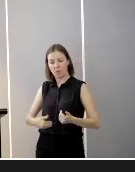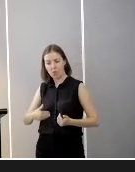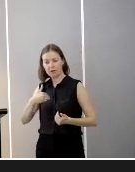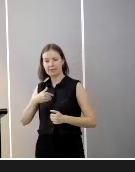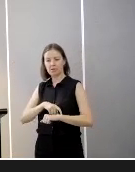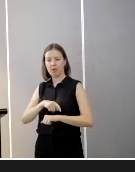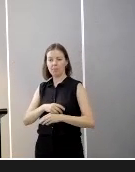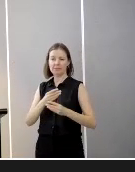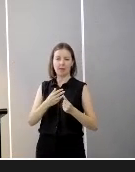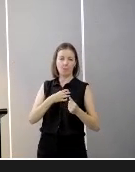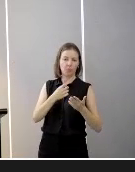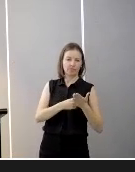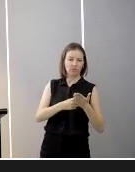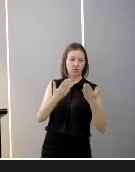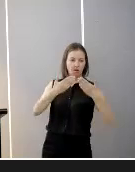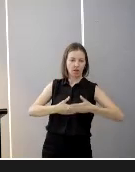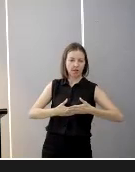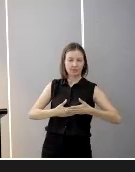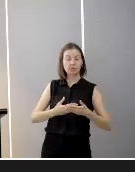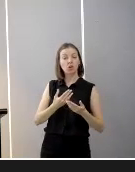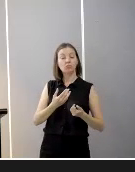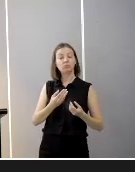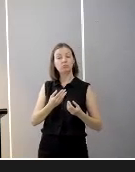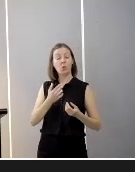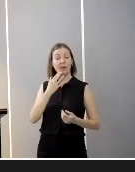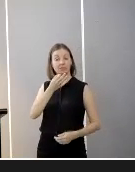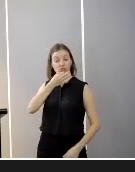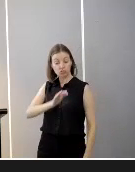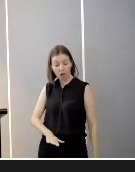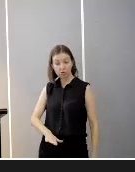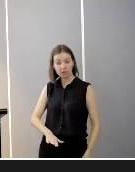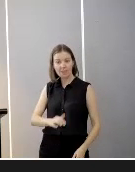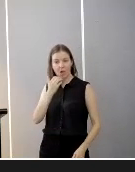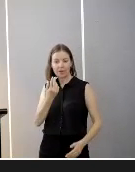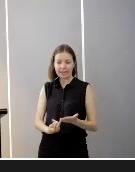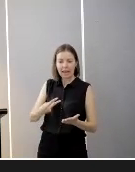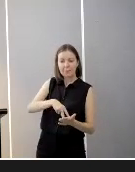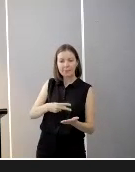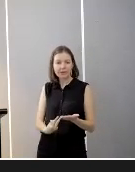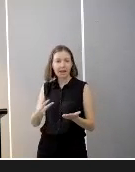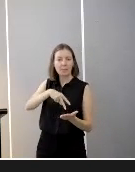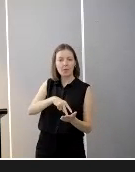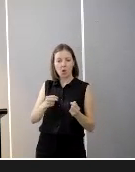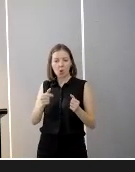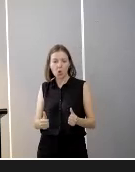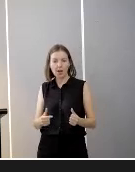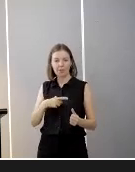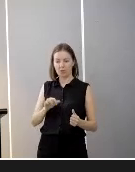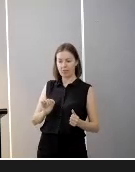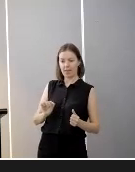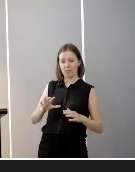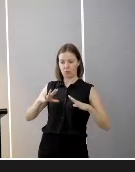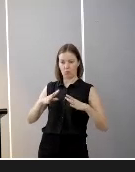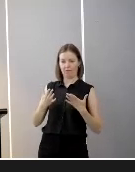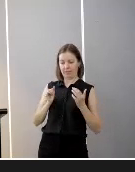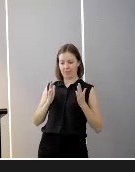It changes across the lifespan. So children start out in life getting up really early in the morning. That's because their body clock is just wired that